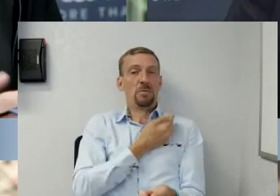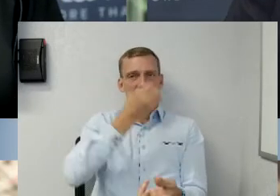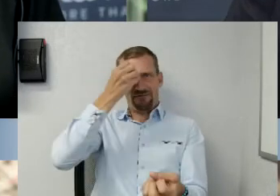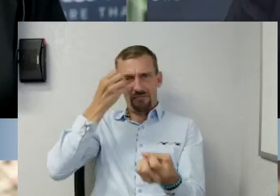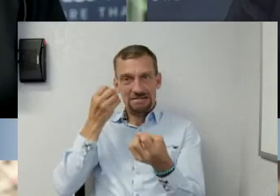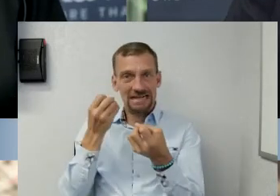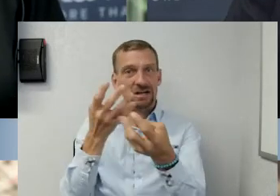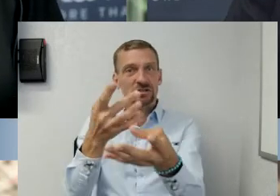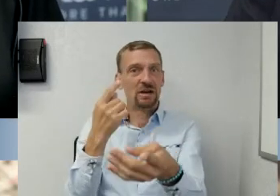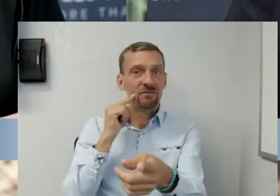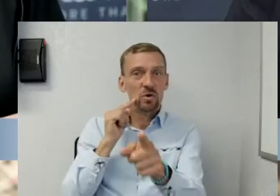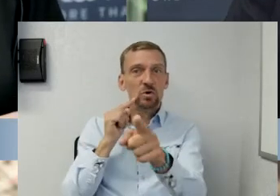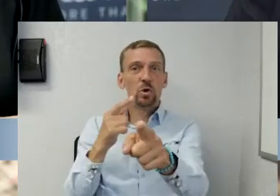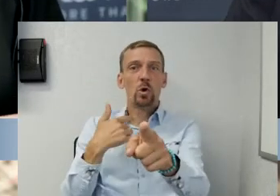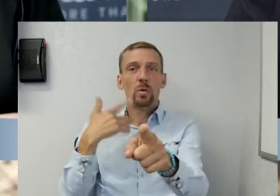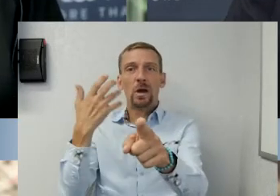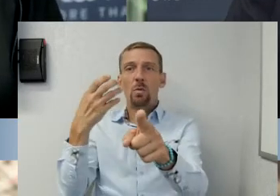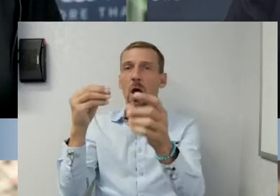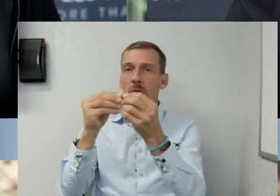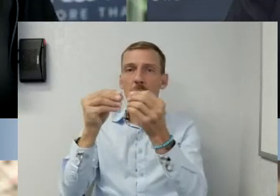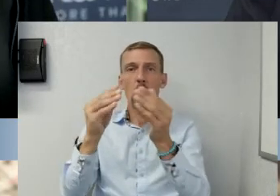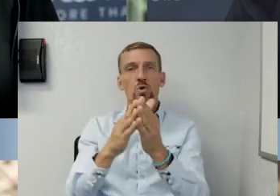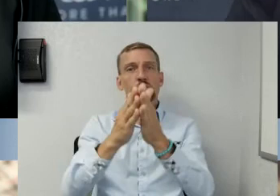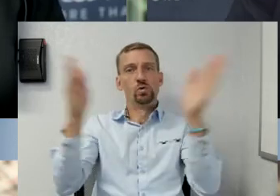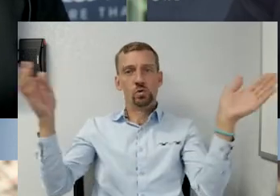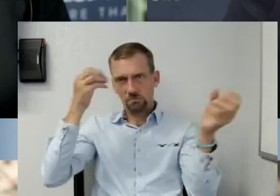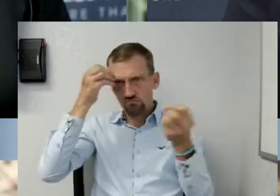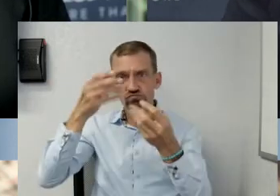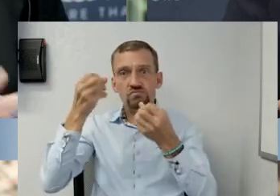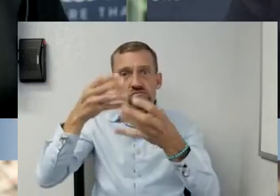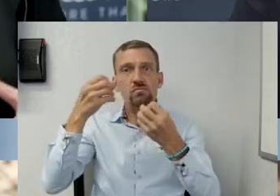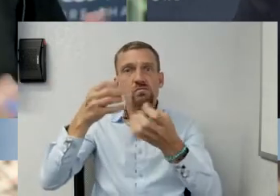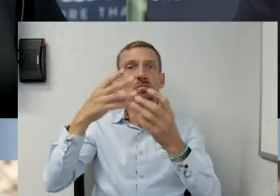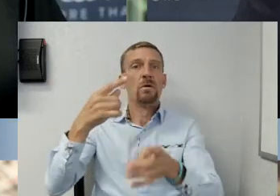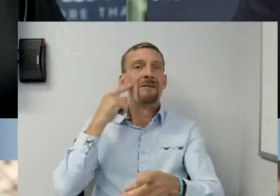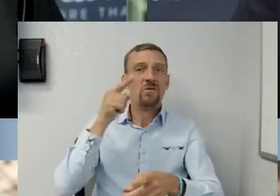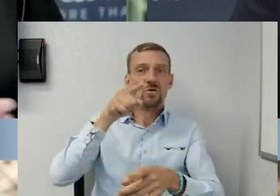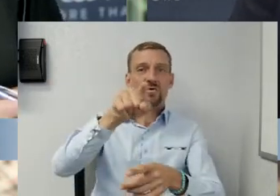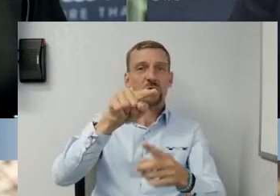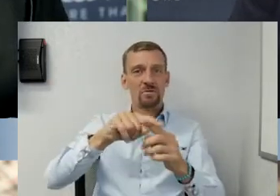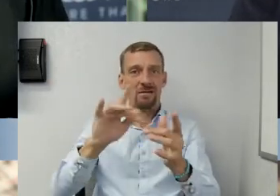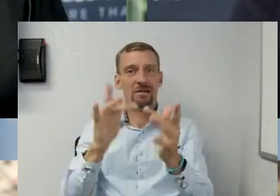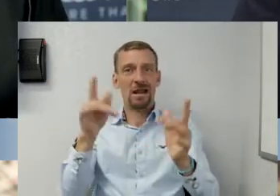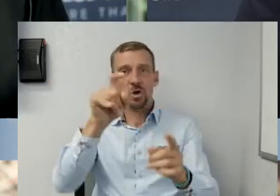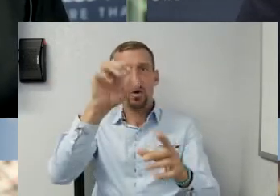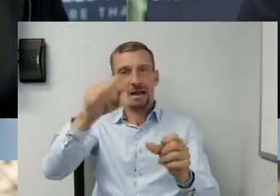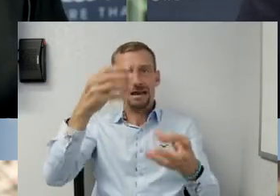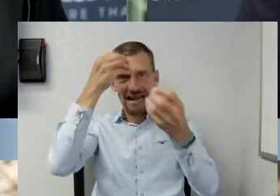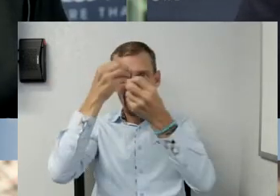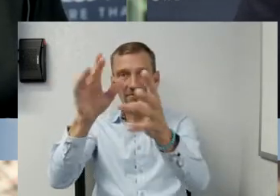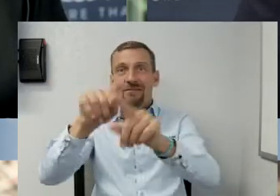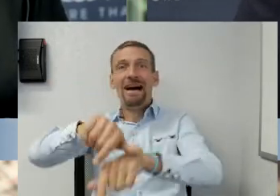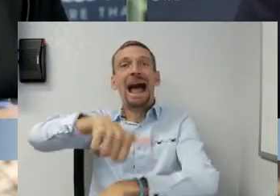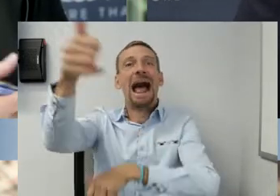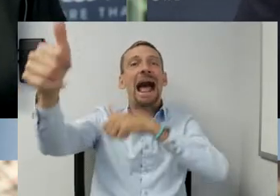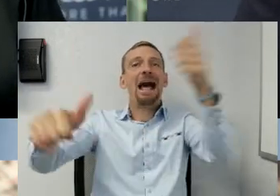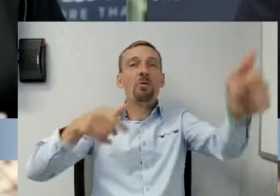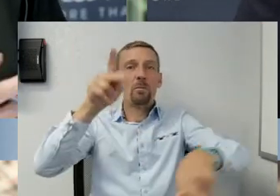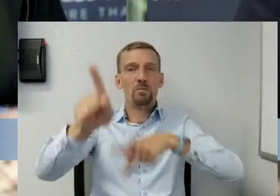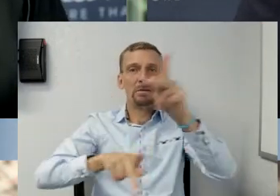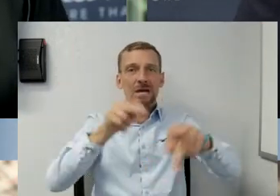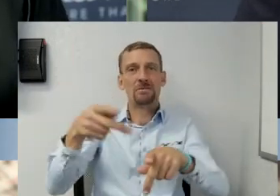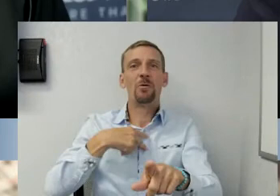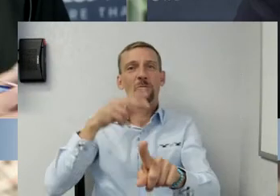these webinars to keep you as informed as possible so that you can turn around and inform those around you. So we